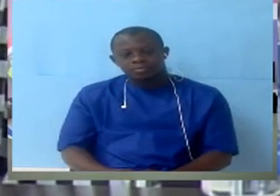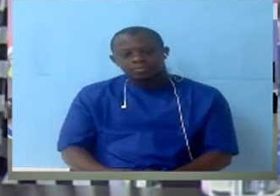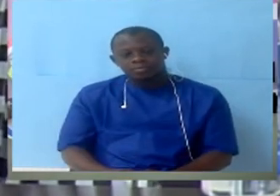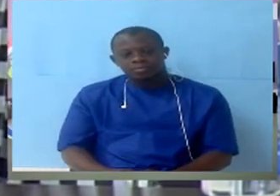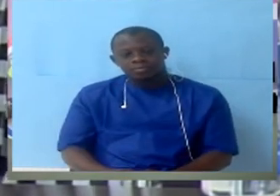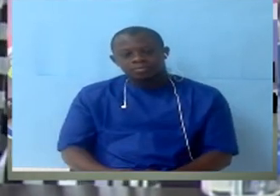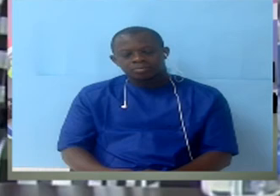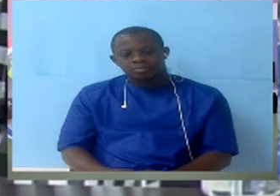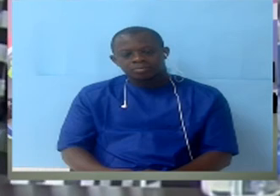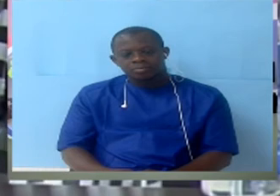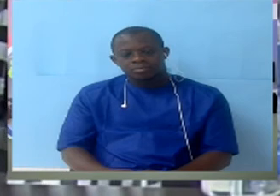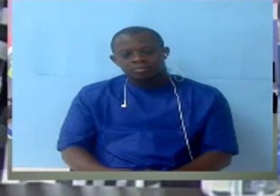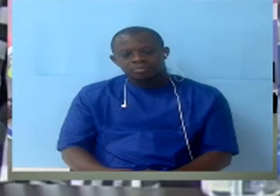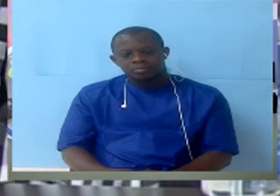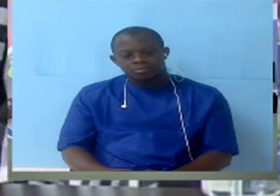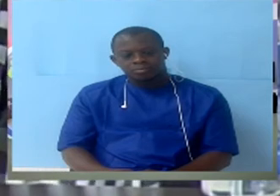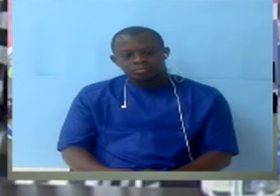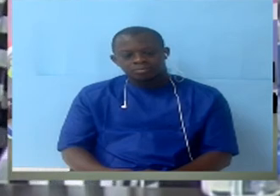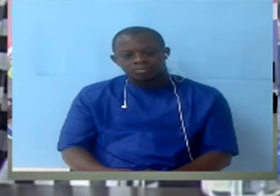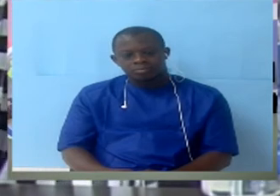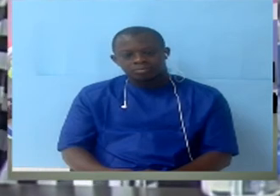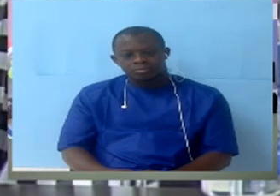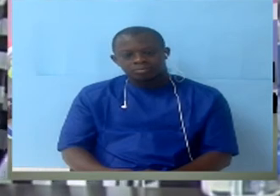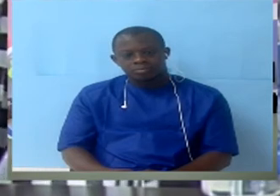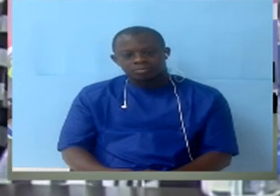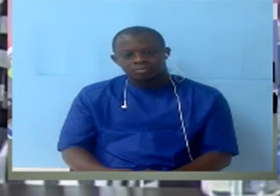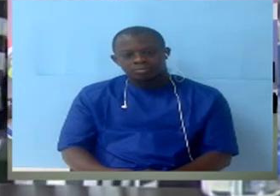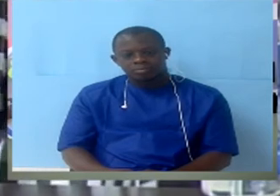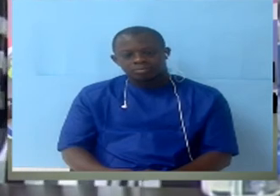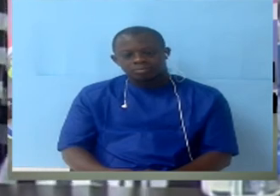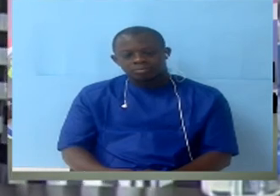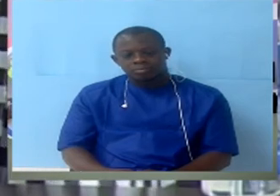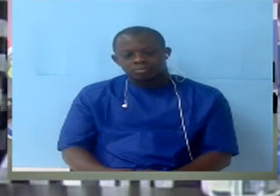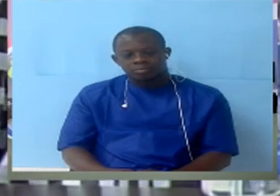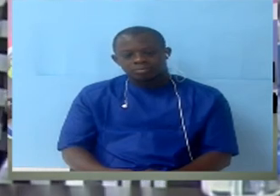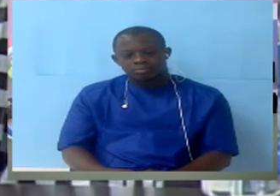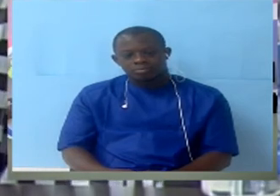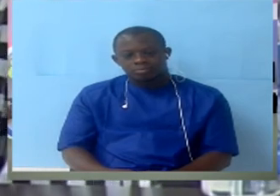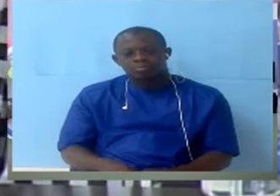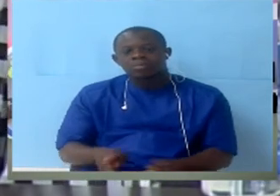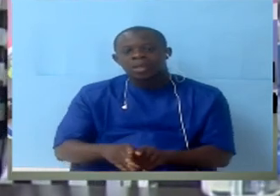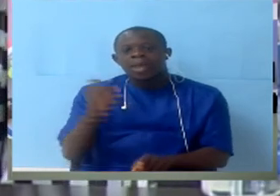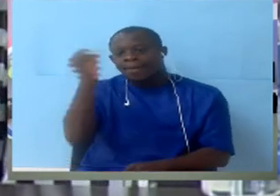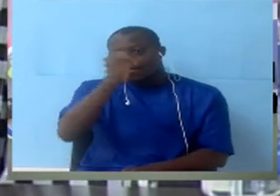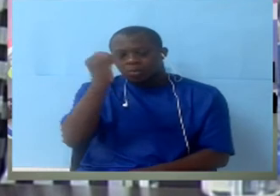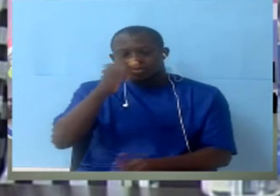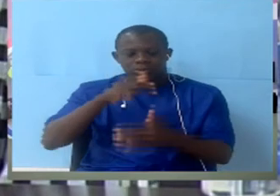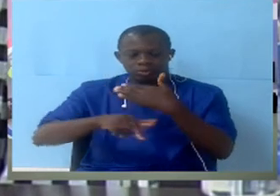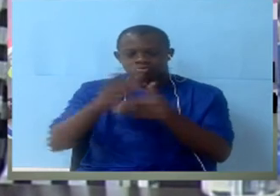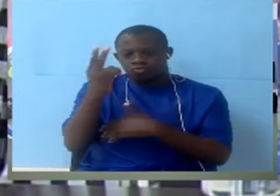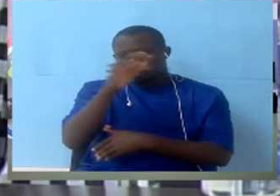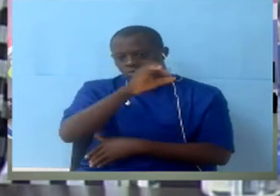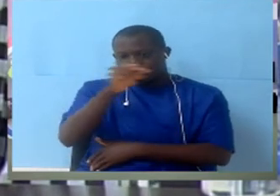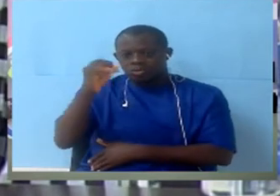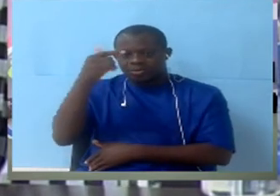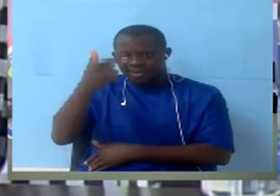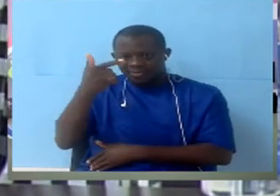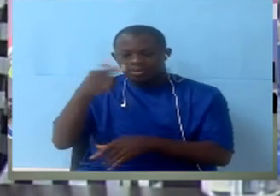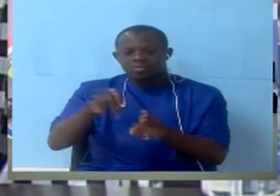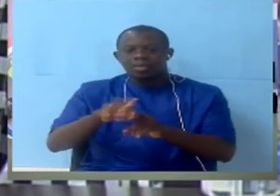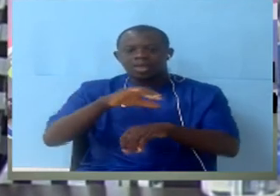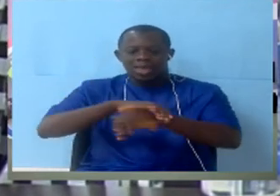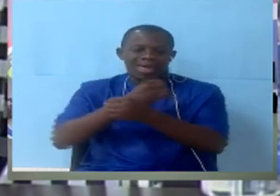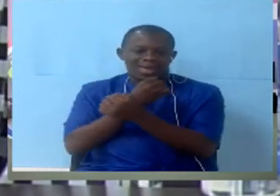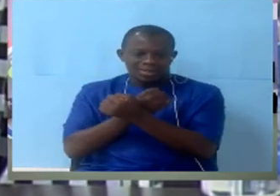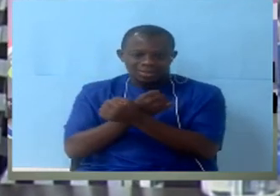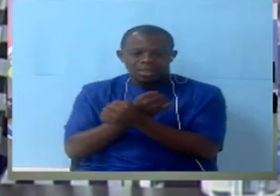2007, liberal arrest them why they crossed the border to Gambian terrorist soil. Because in 2007 we arrested some rebels for